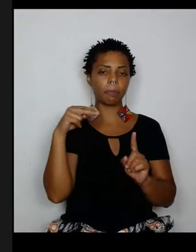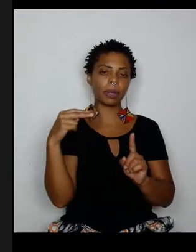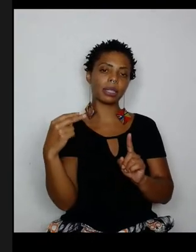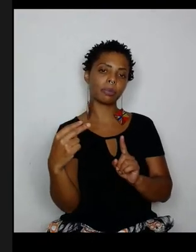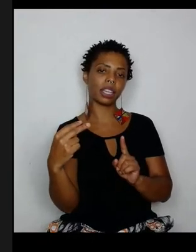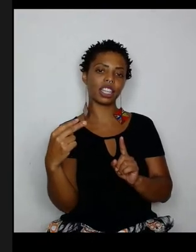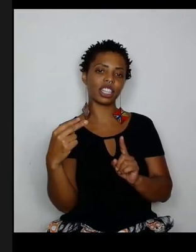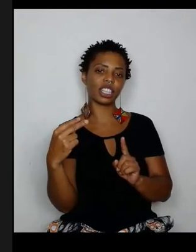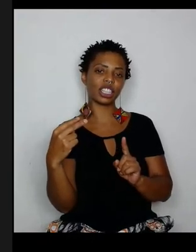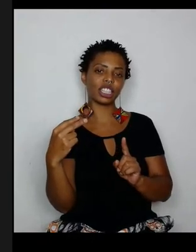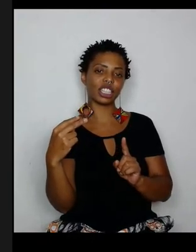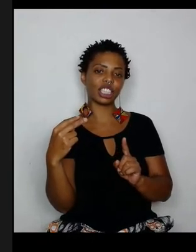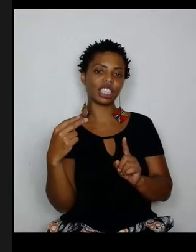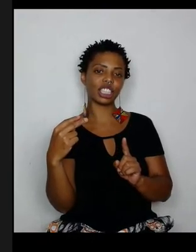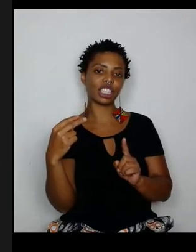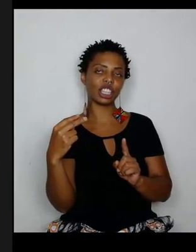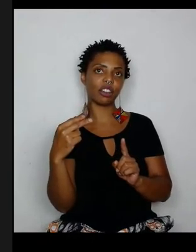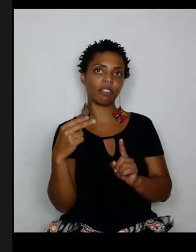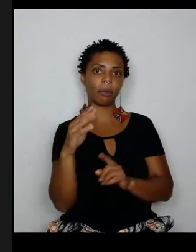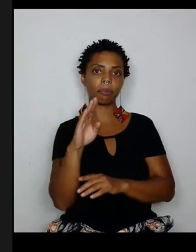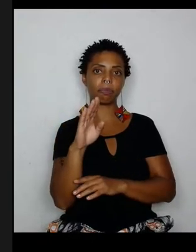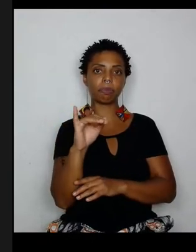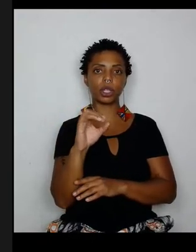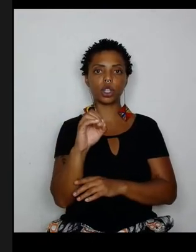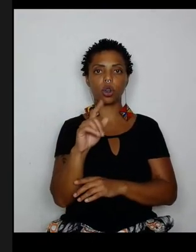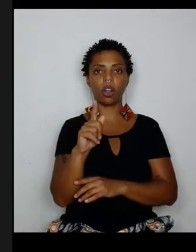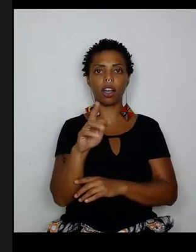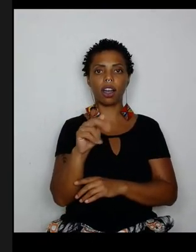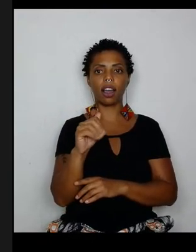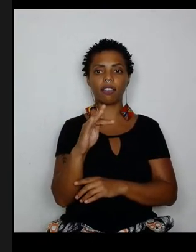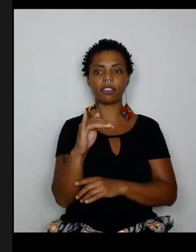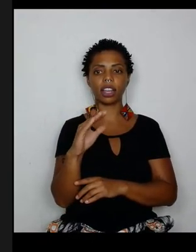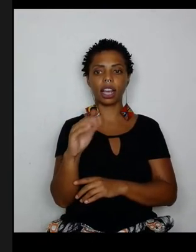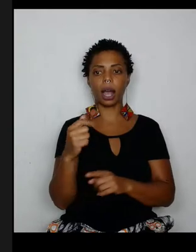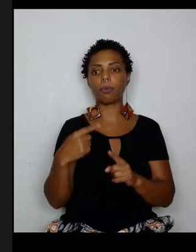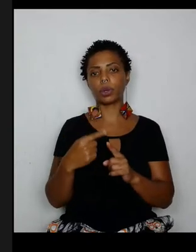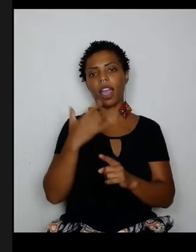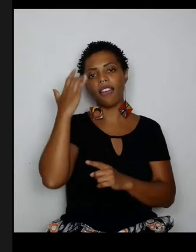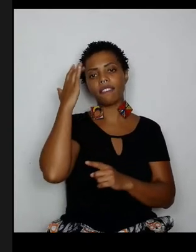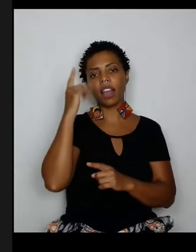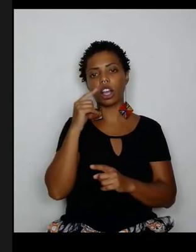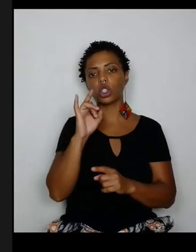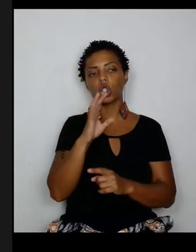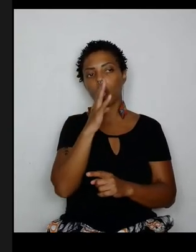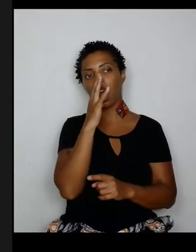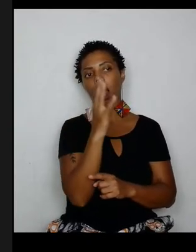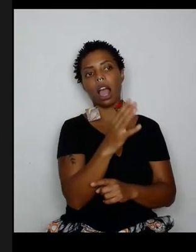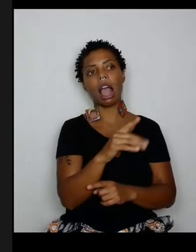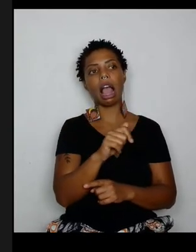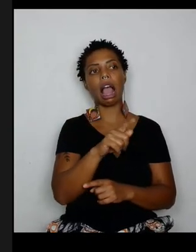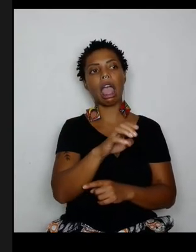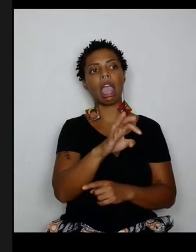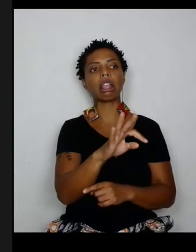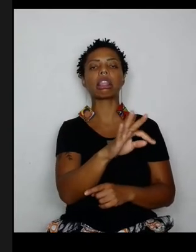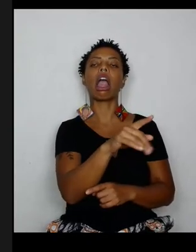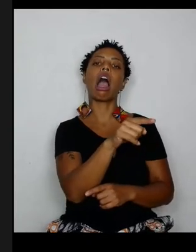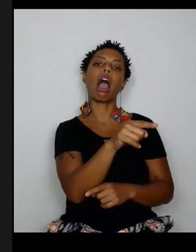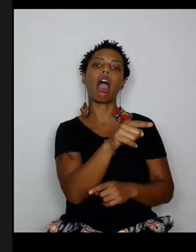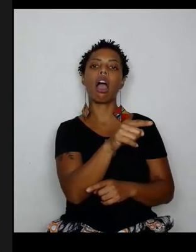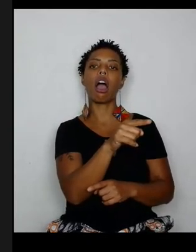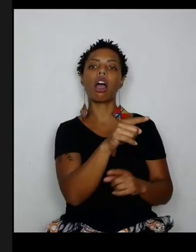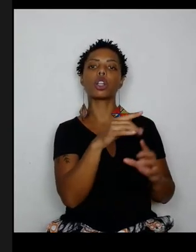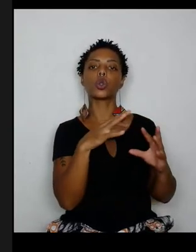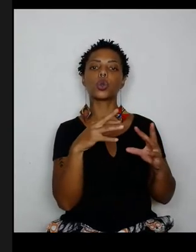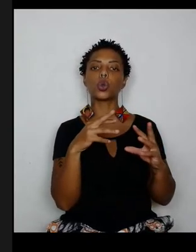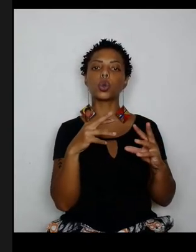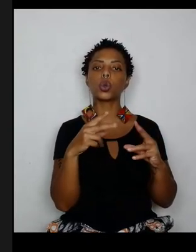pin that onto guy tillum and to say well if you've got an african-american queer guy doing it it's okay and if